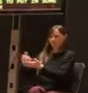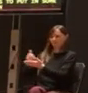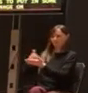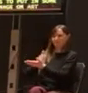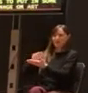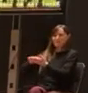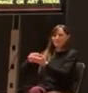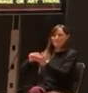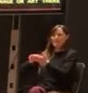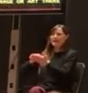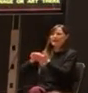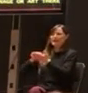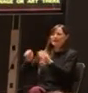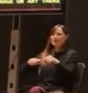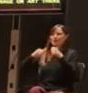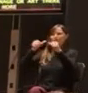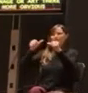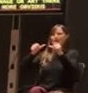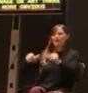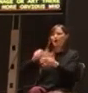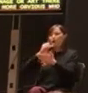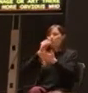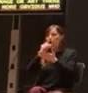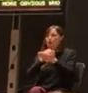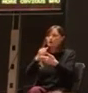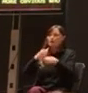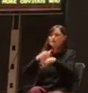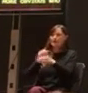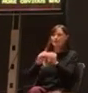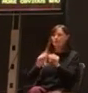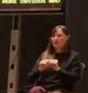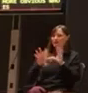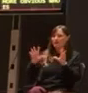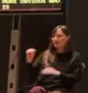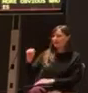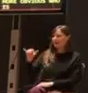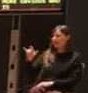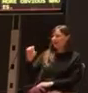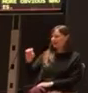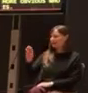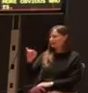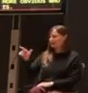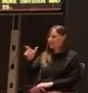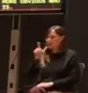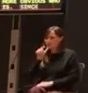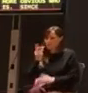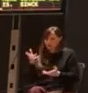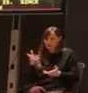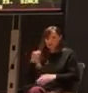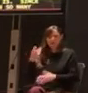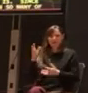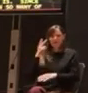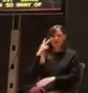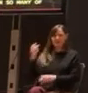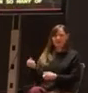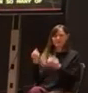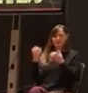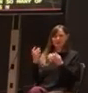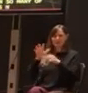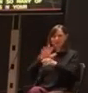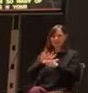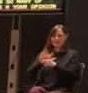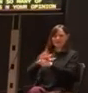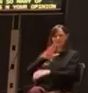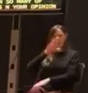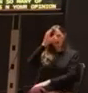obvious who Alice Ball is. Since you've seen so many of these sites, in your opinion, what is the most effective